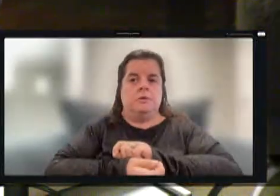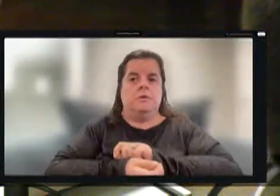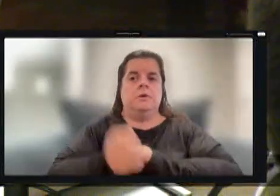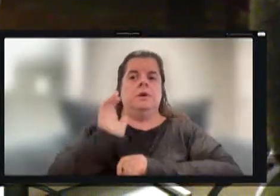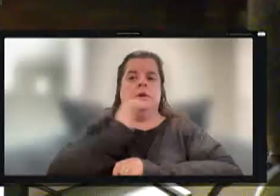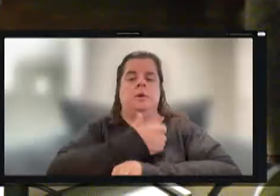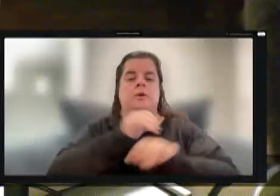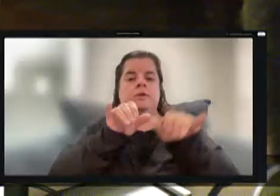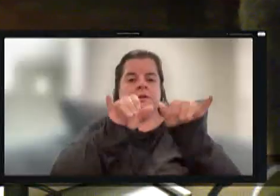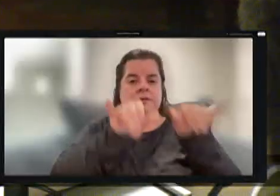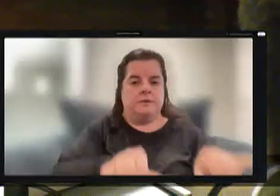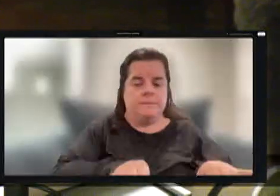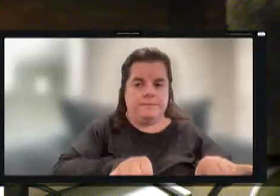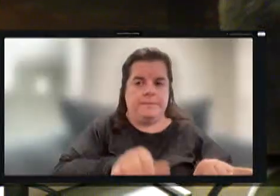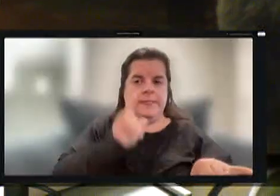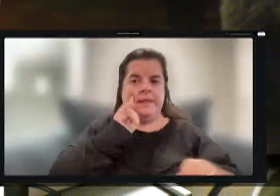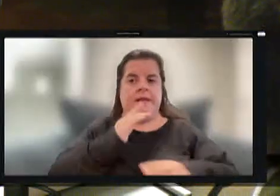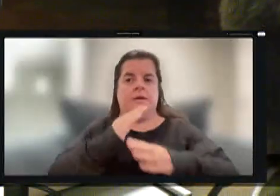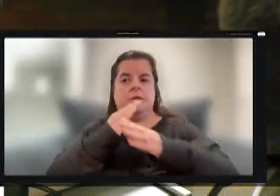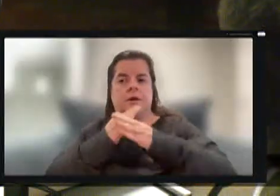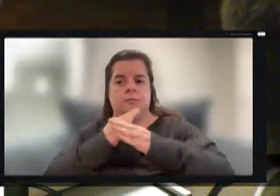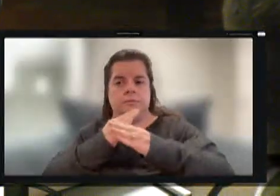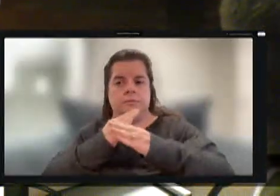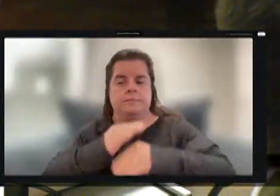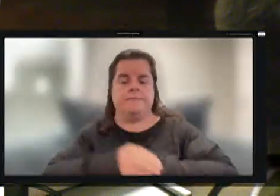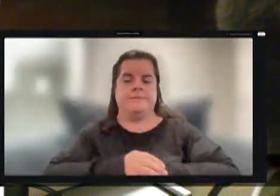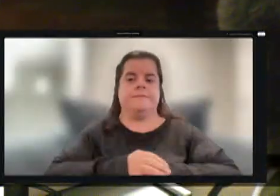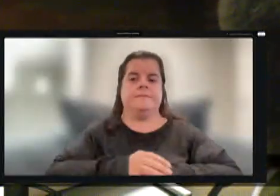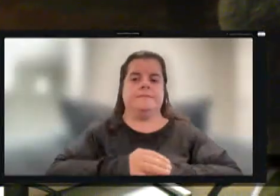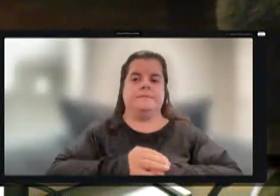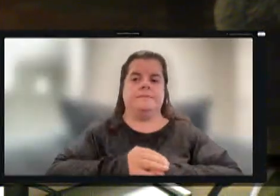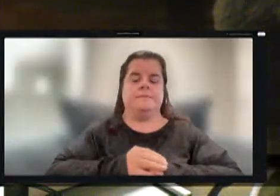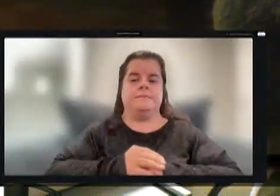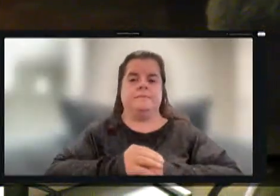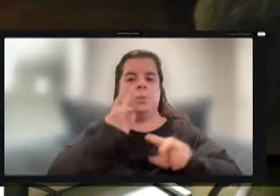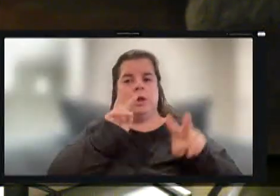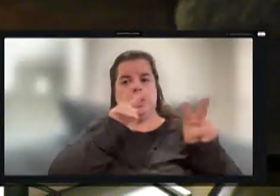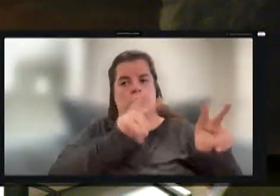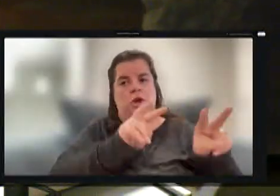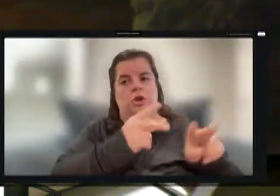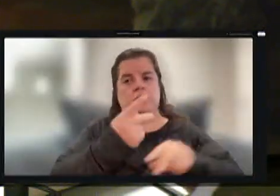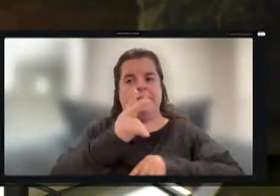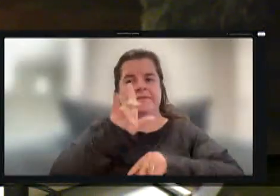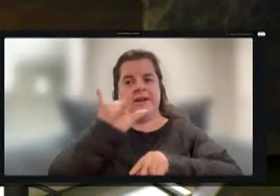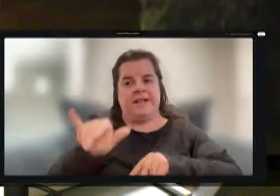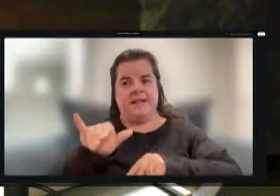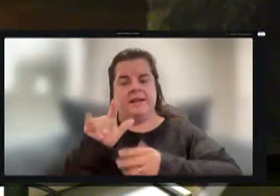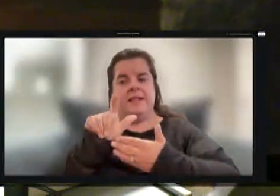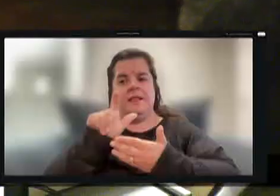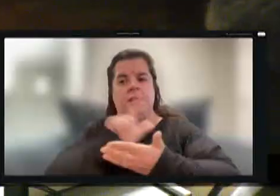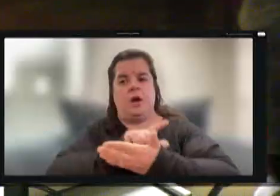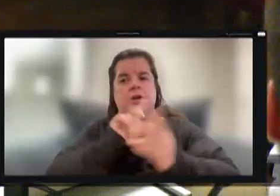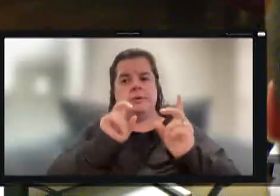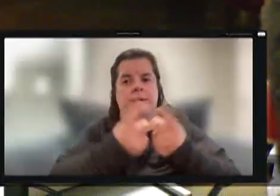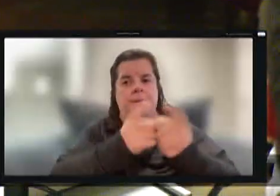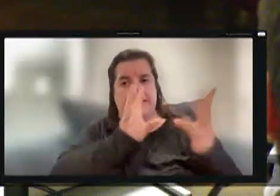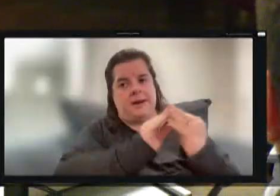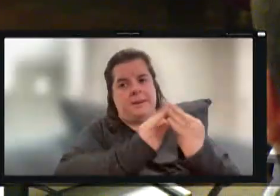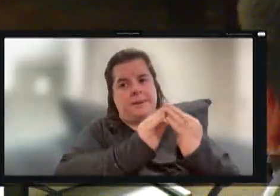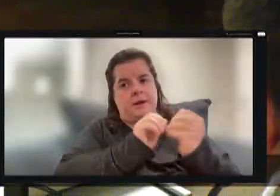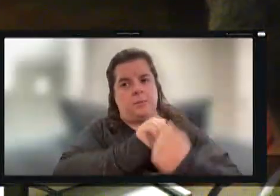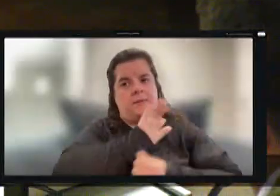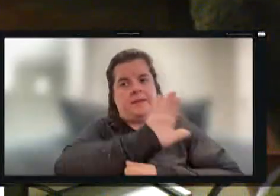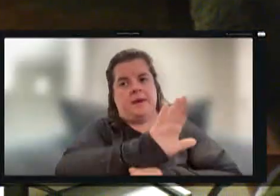again, to protect it. When we look at Philadelphia, our law department met with them and changes that they